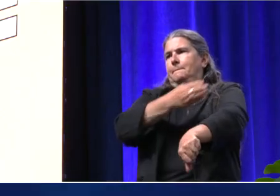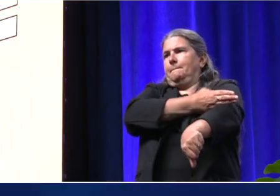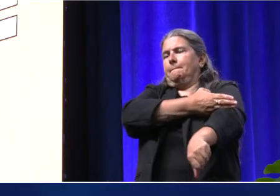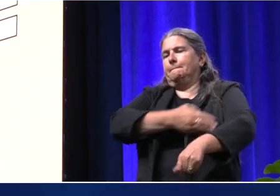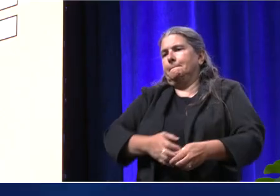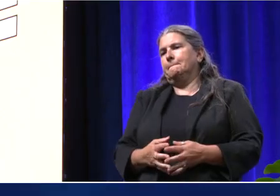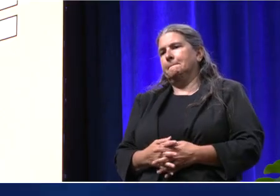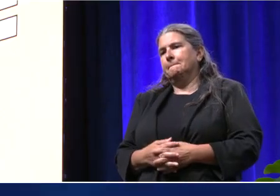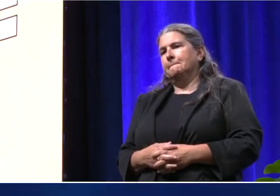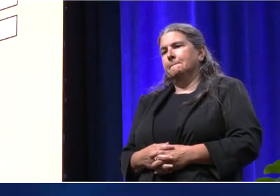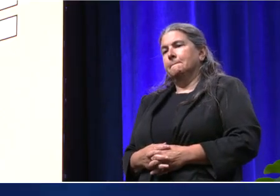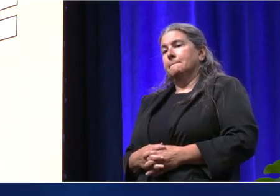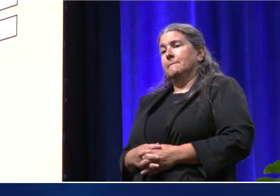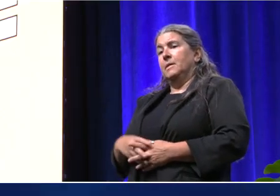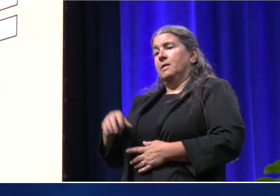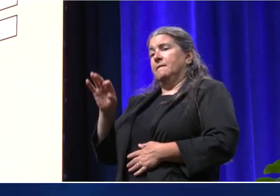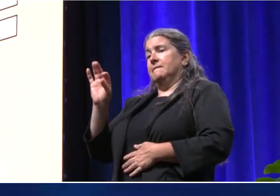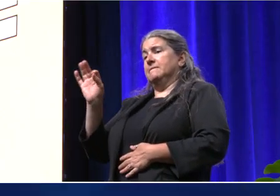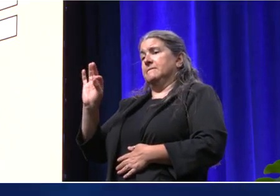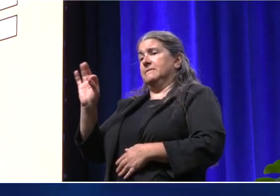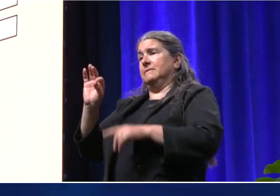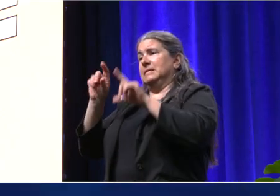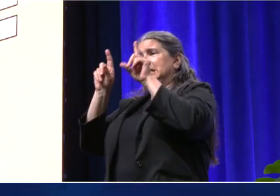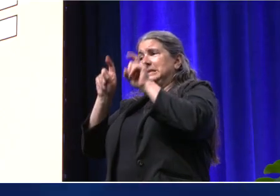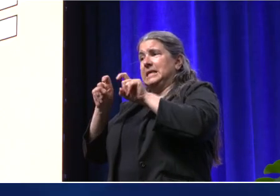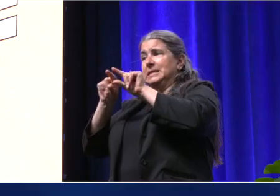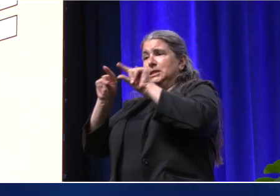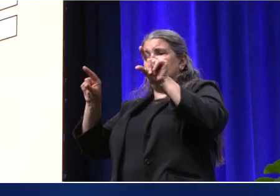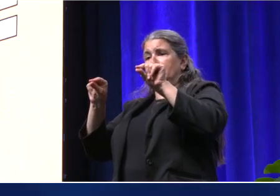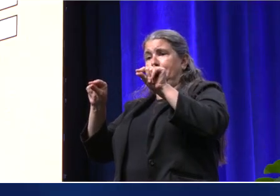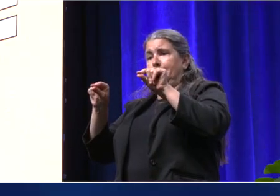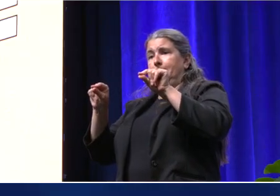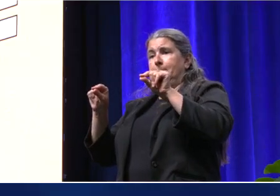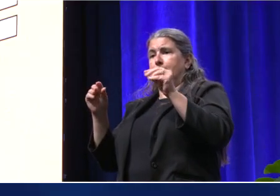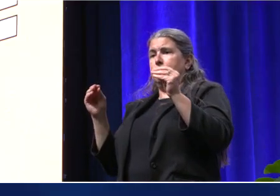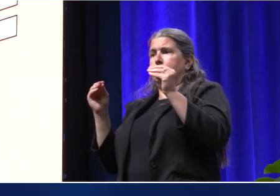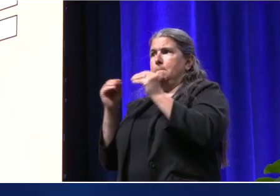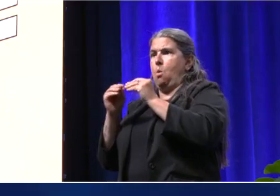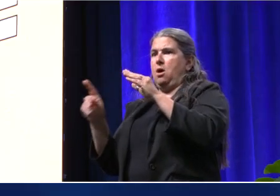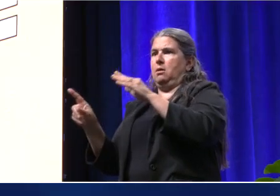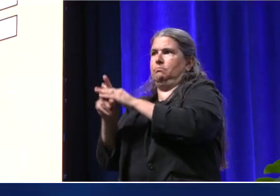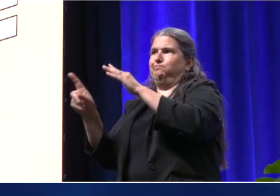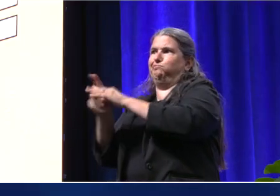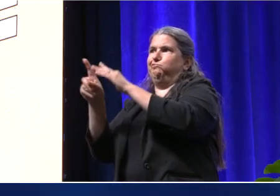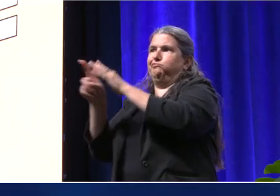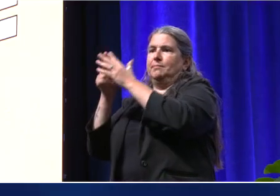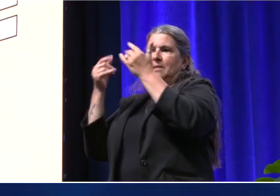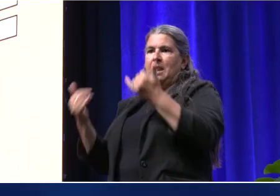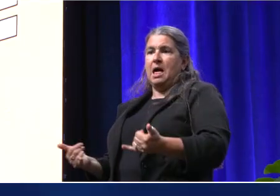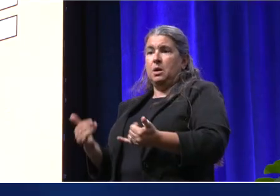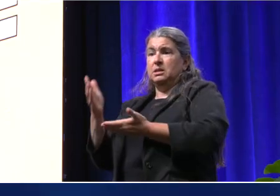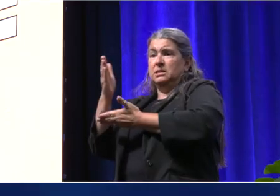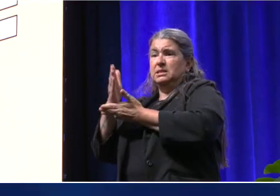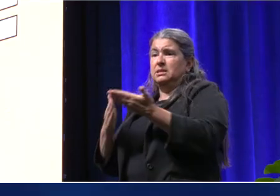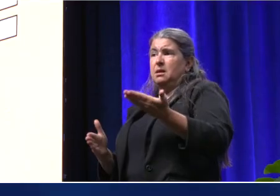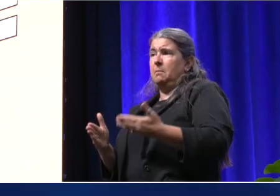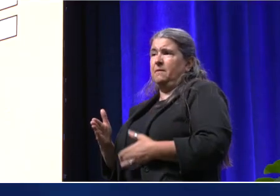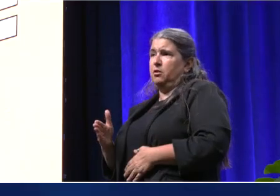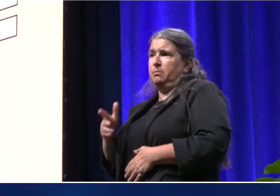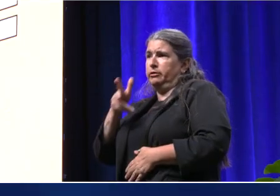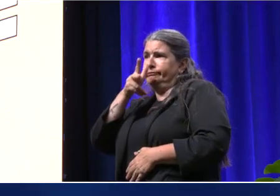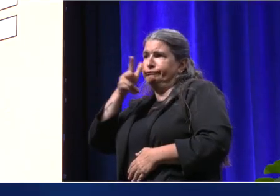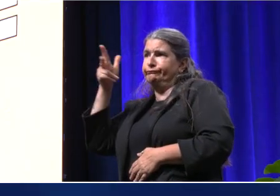Fentanyl test strips and other test strips are very common these days, but I will tell you, some of them suck. The